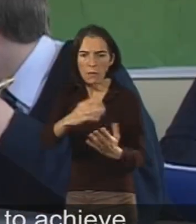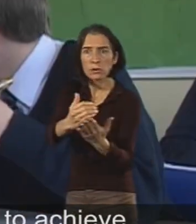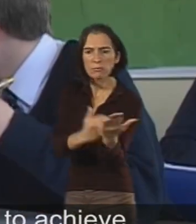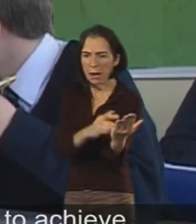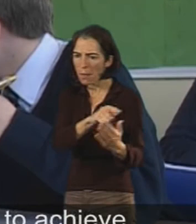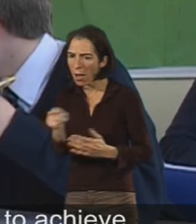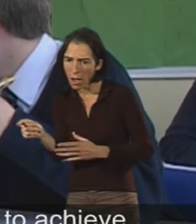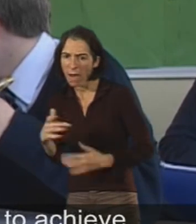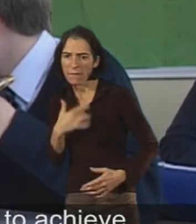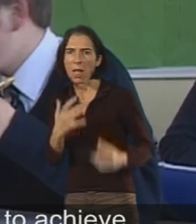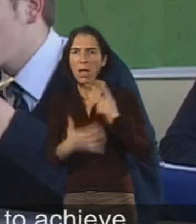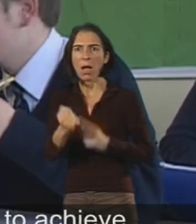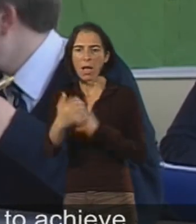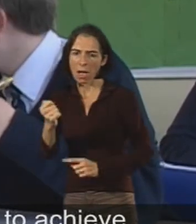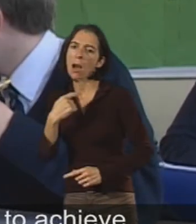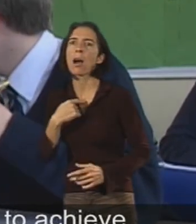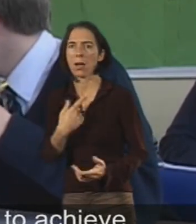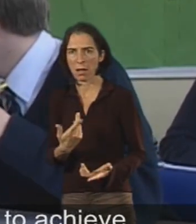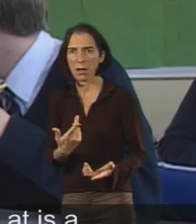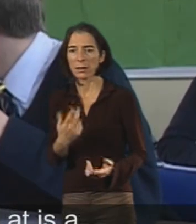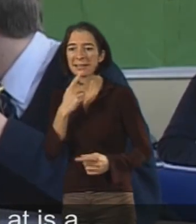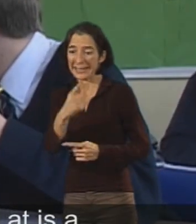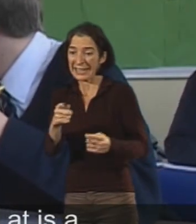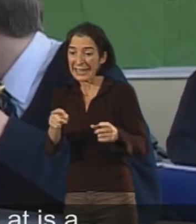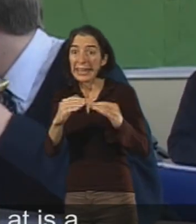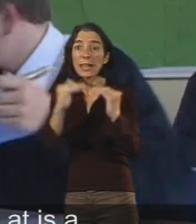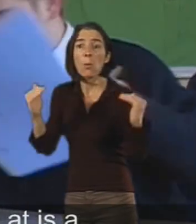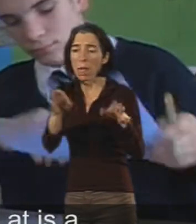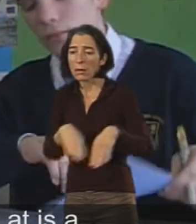it's been able them to achieve their potential in the same environment